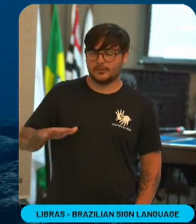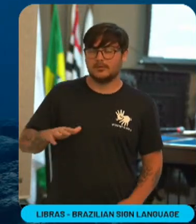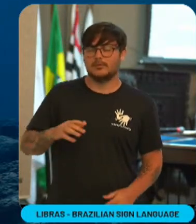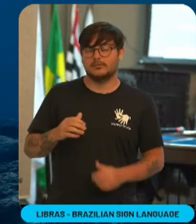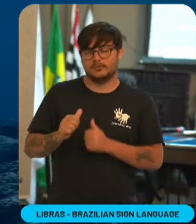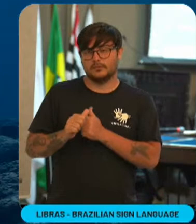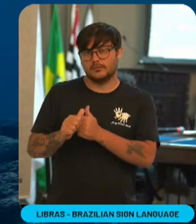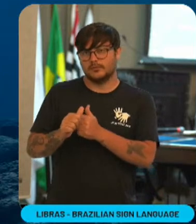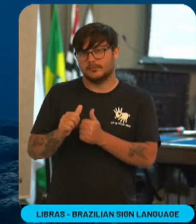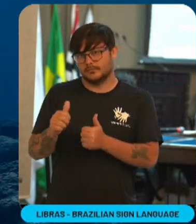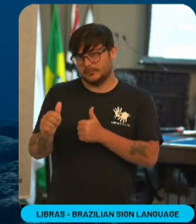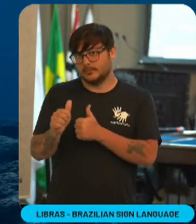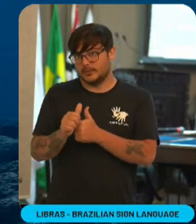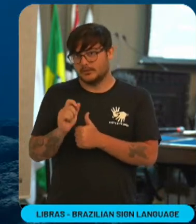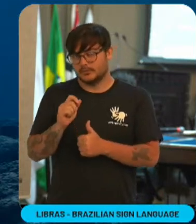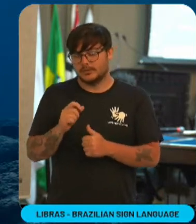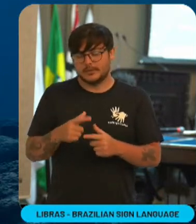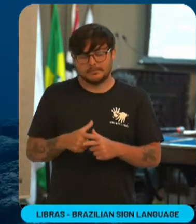that